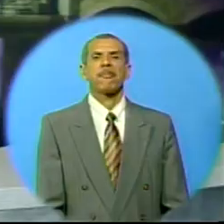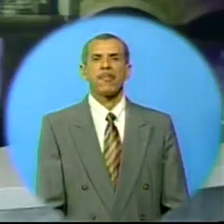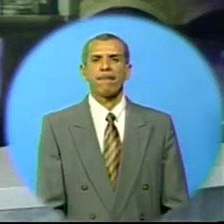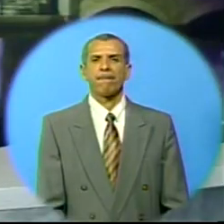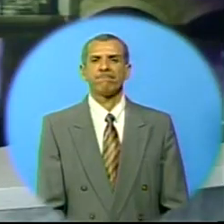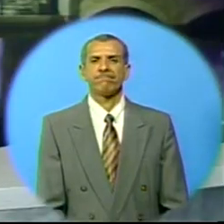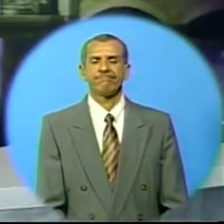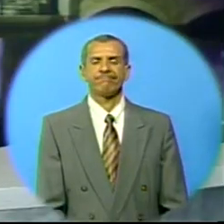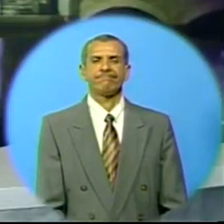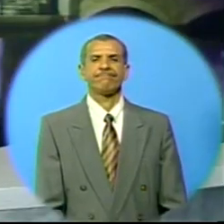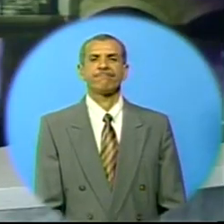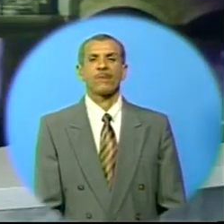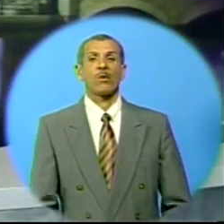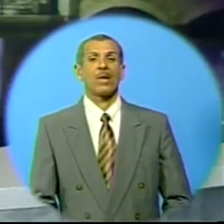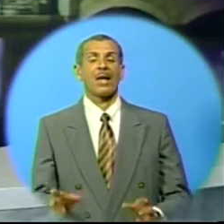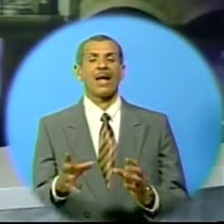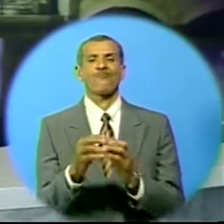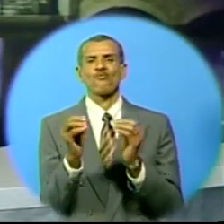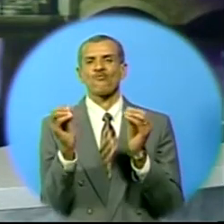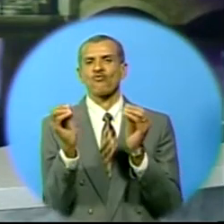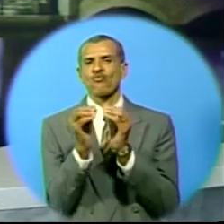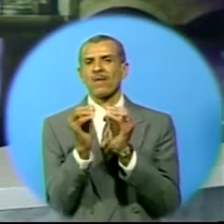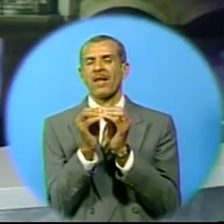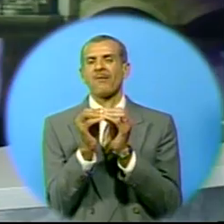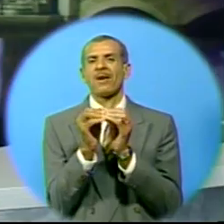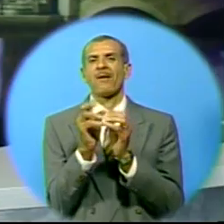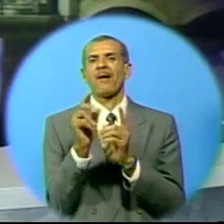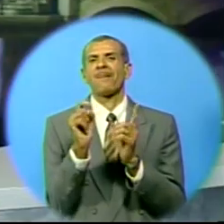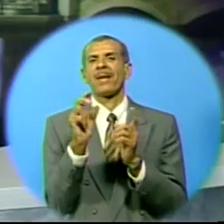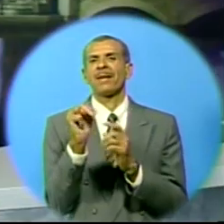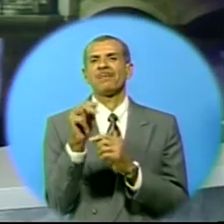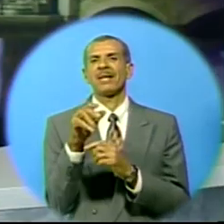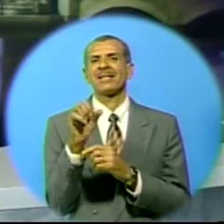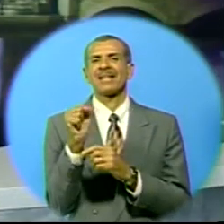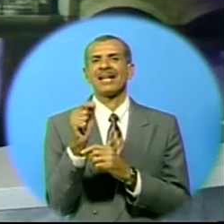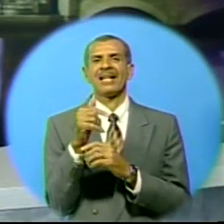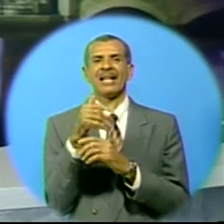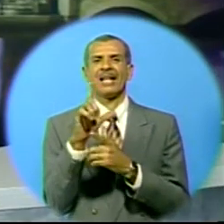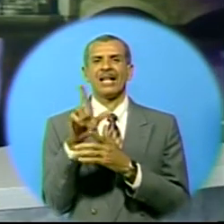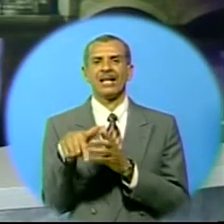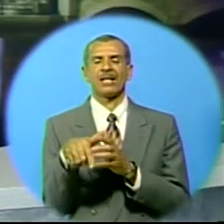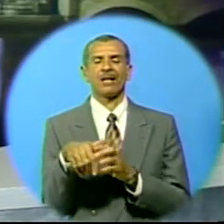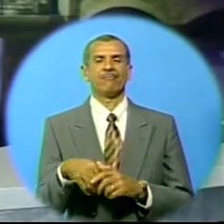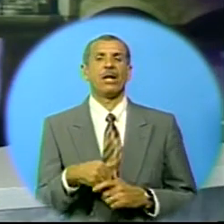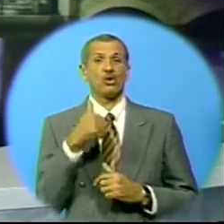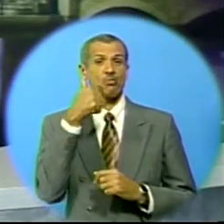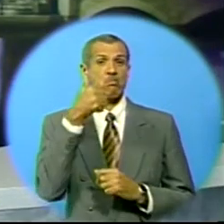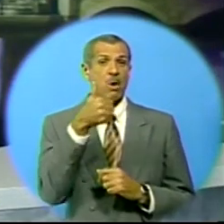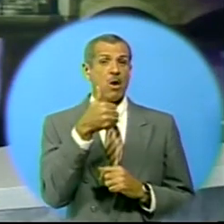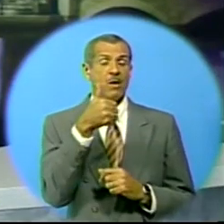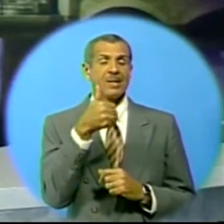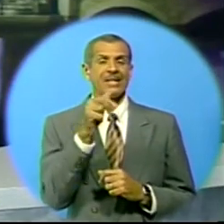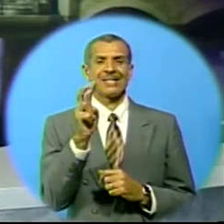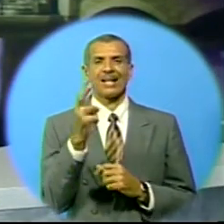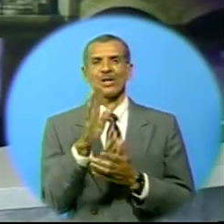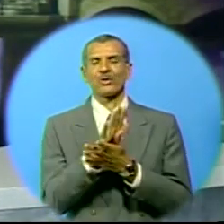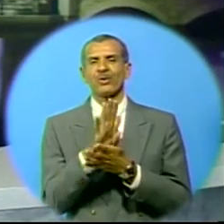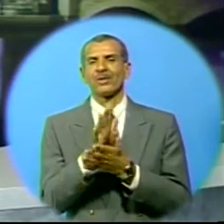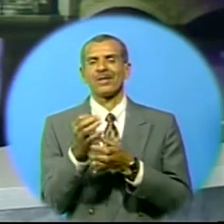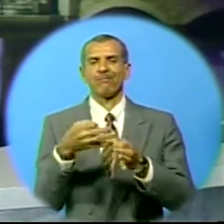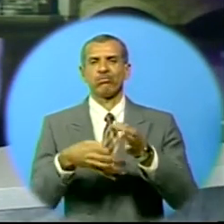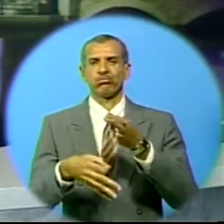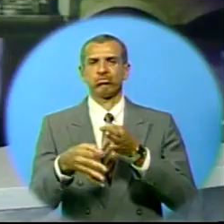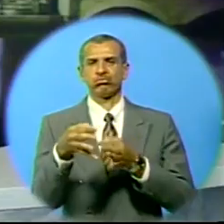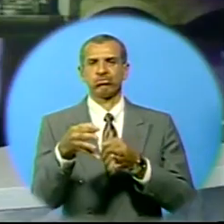points. We'll have a lot more from Knapsack later in the evening news. Tomorrow, though, the secondary schools will take over the